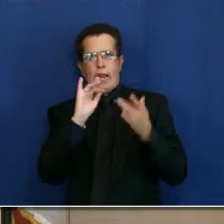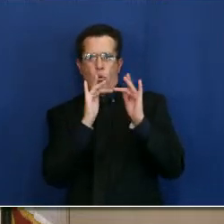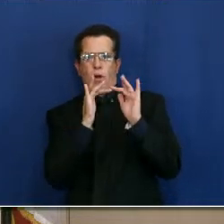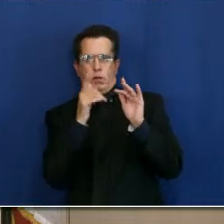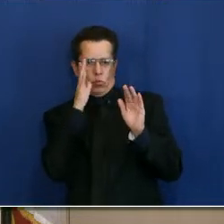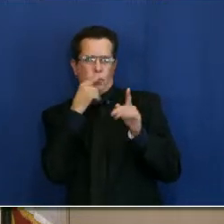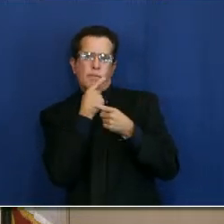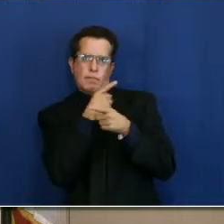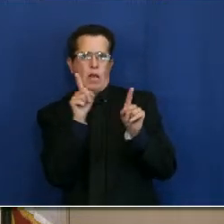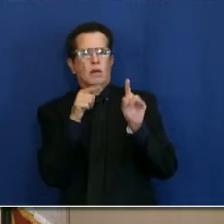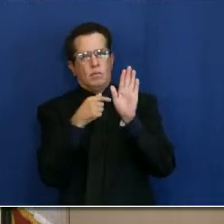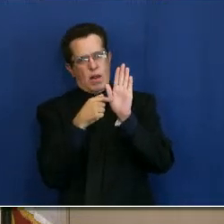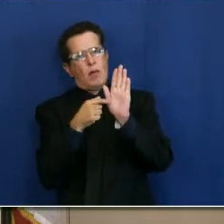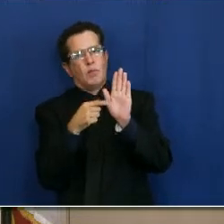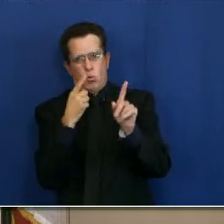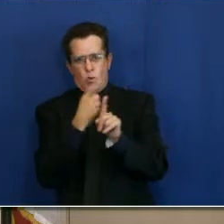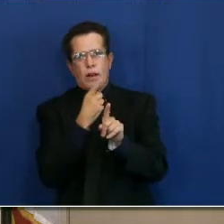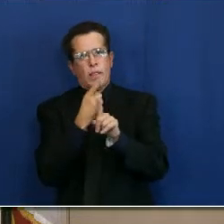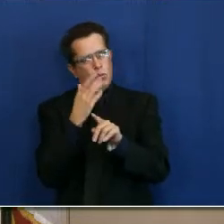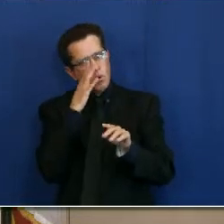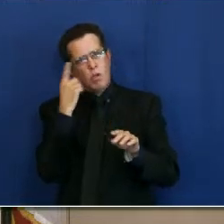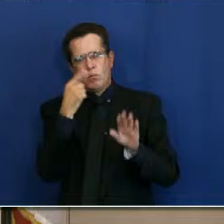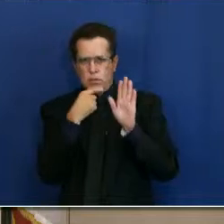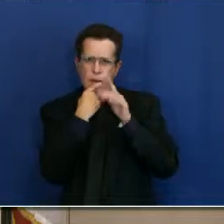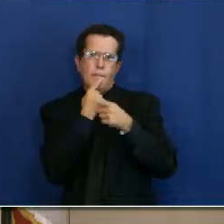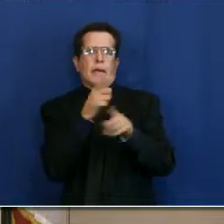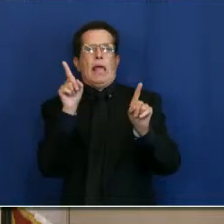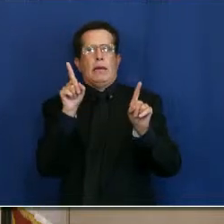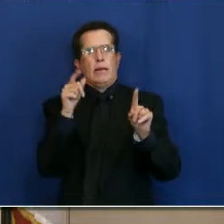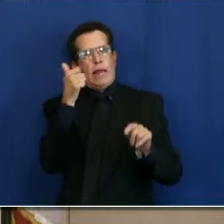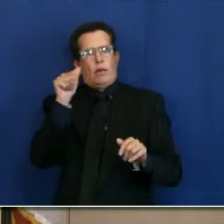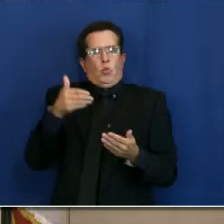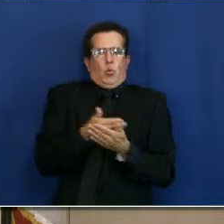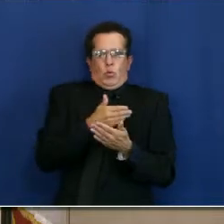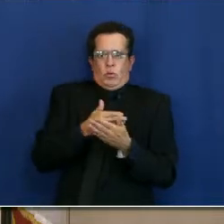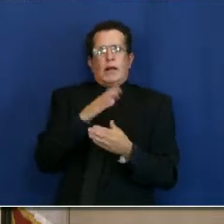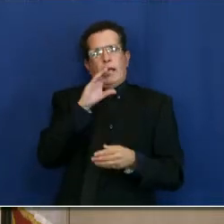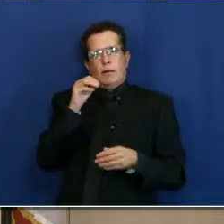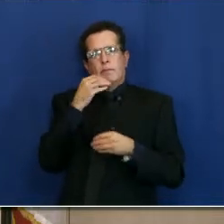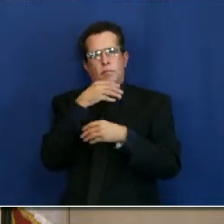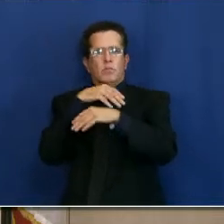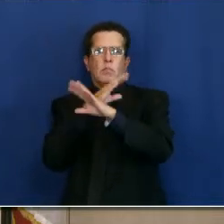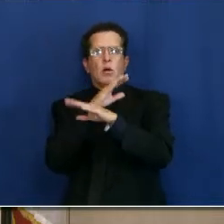our communications staff will continue to update the media.